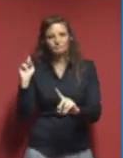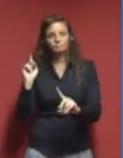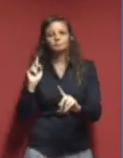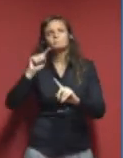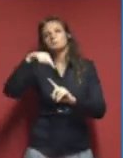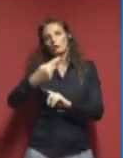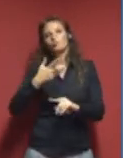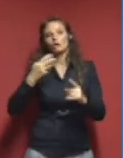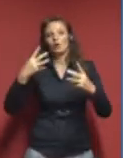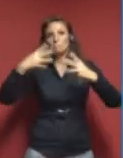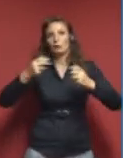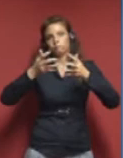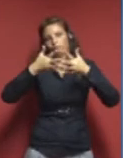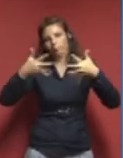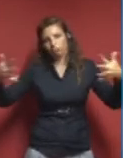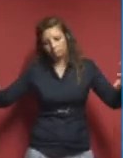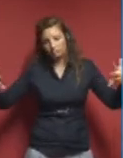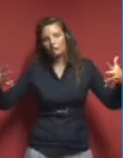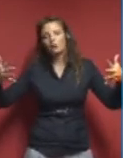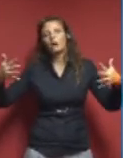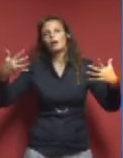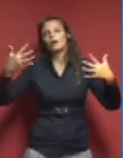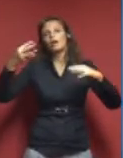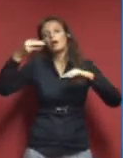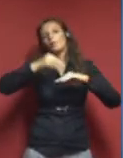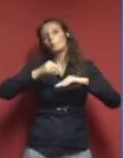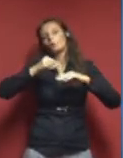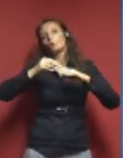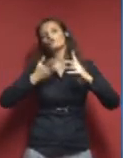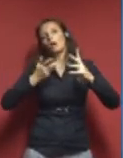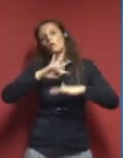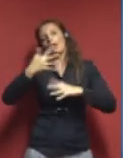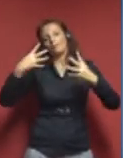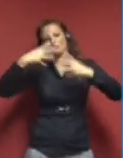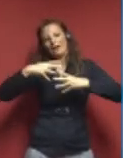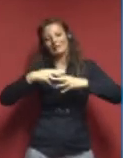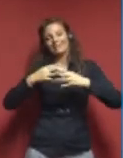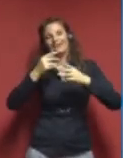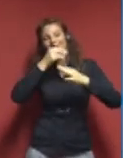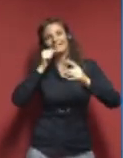system, drawing mod, different laser.